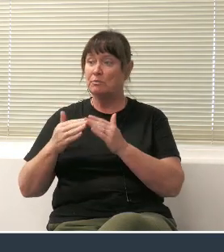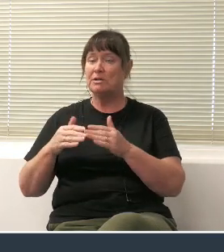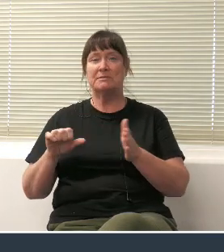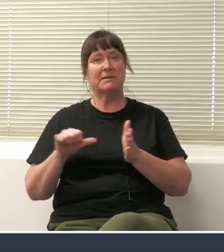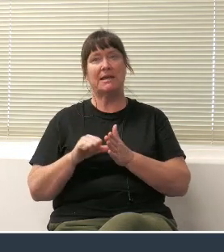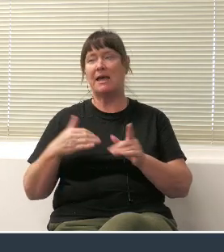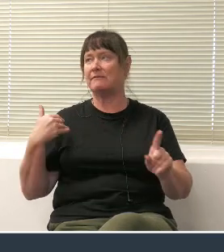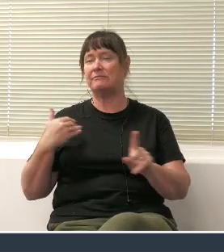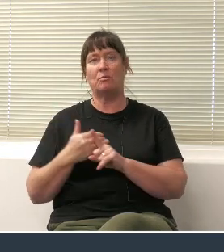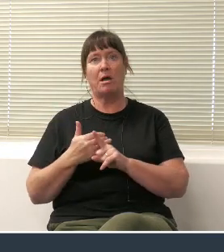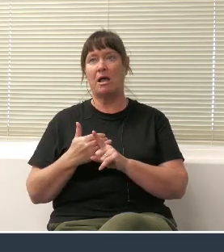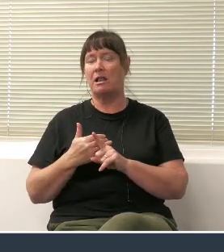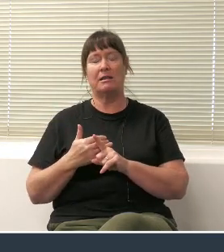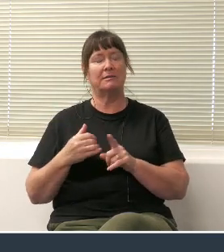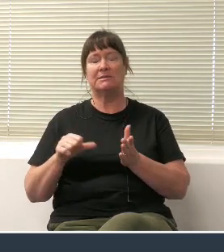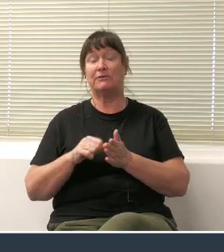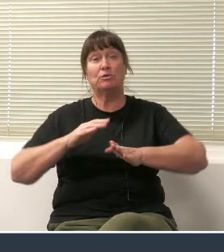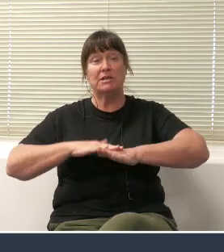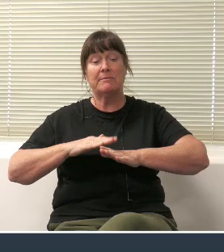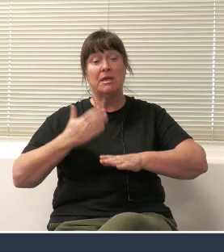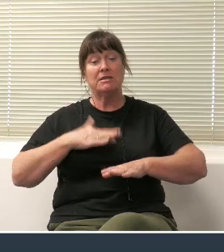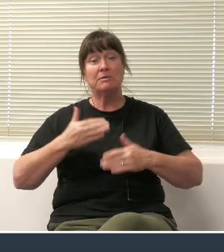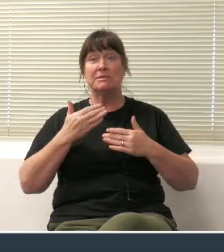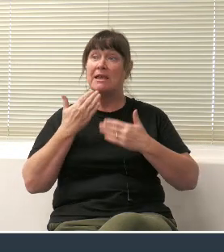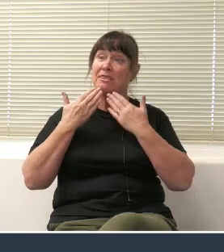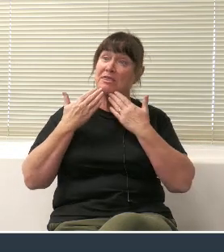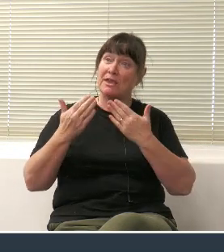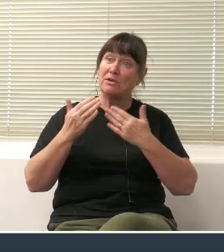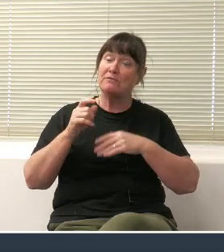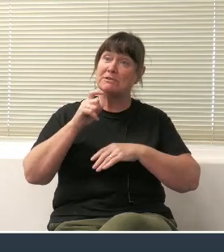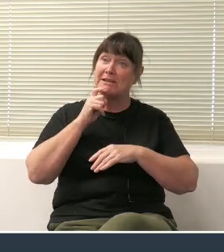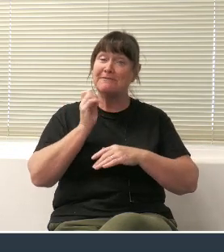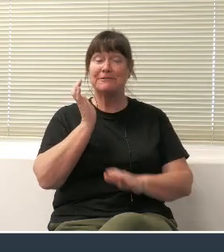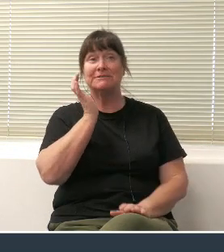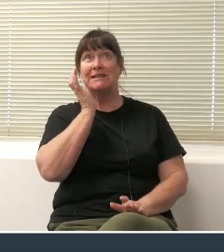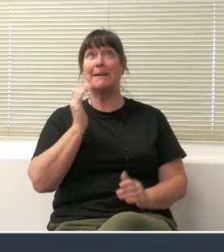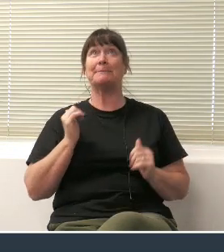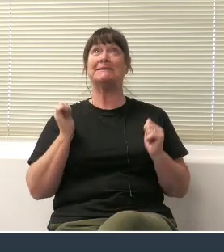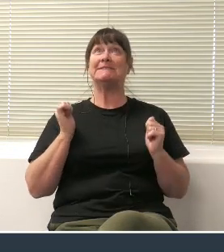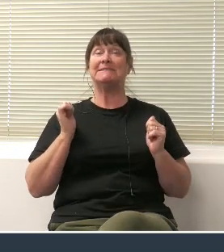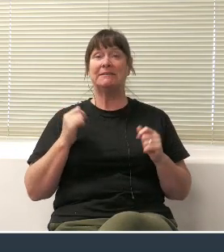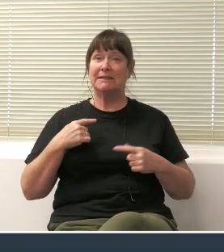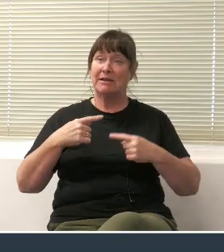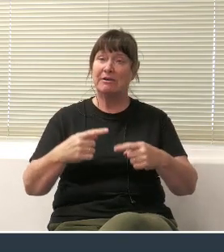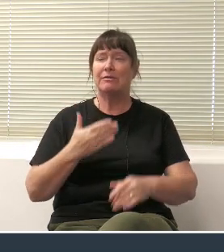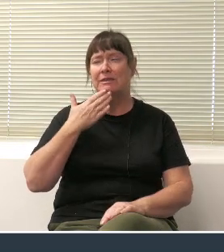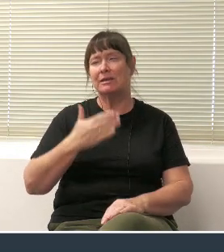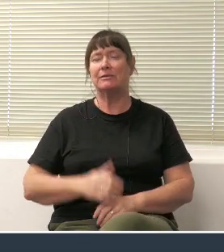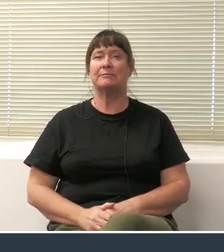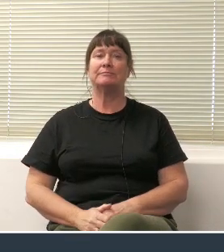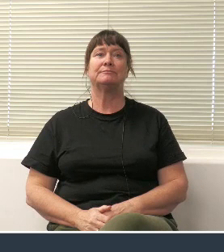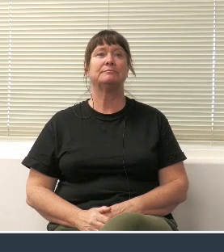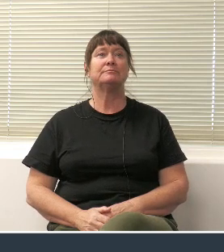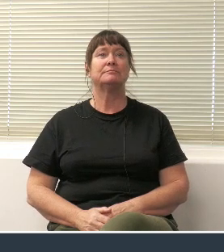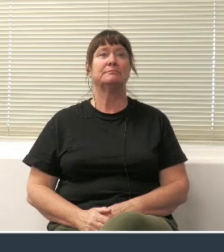ride over the last 3 years, so just want to say thank you to staff for keeping their chin up, and all the best for the next 3 years. Thank you. Any speakers in